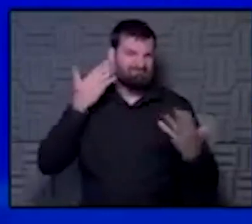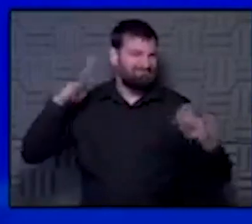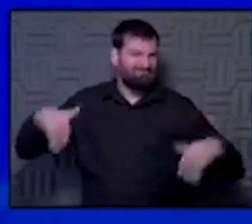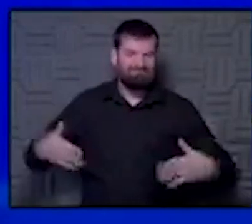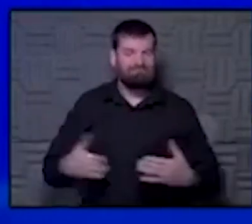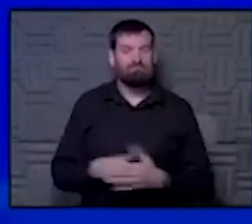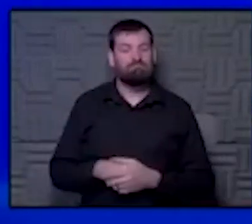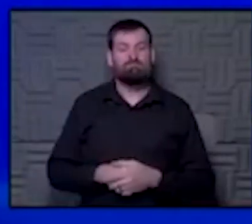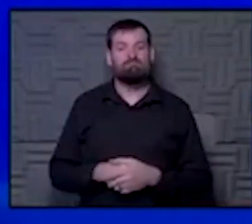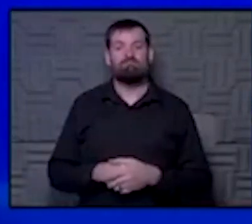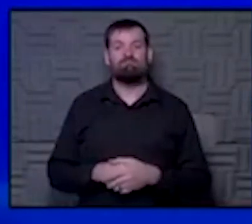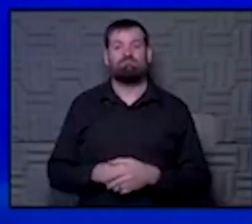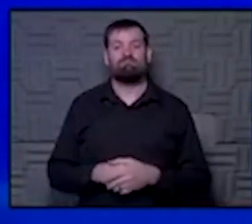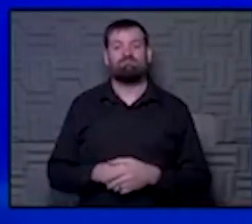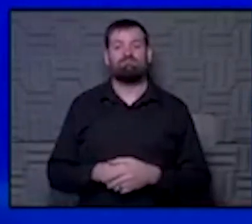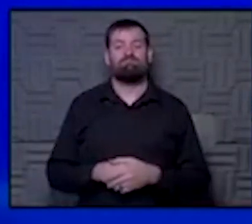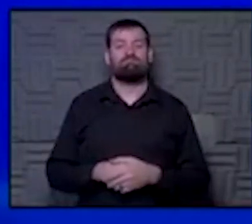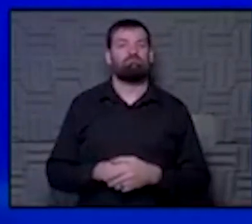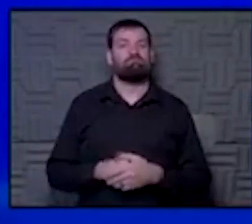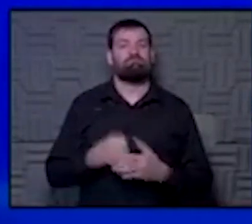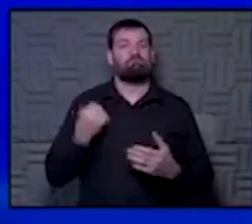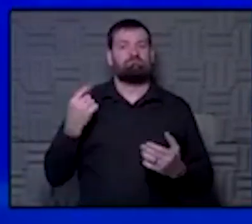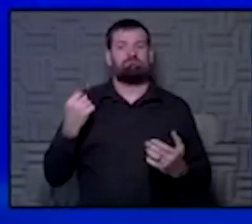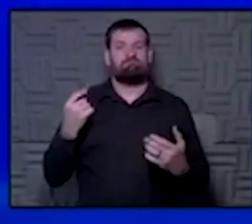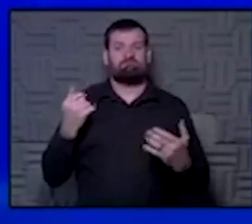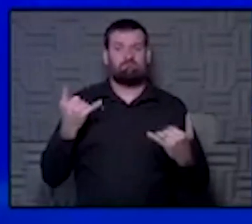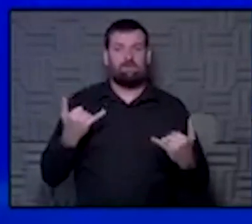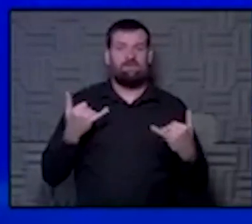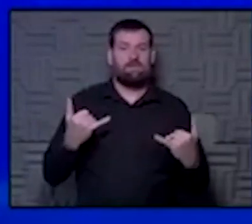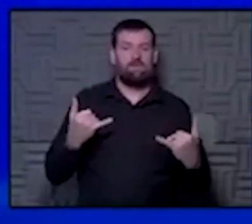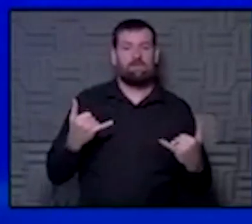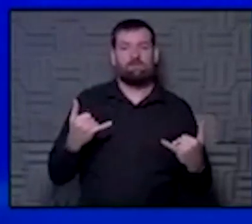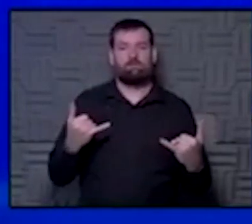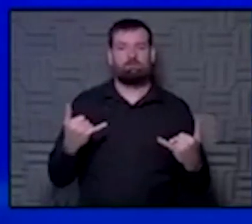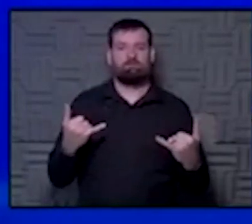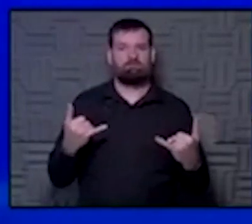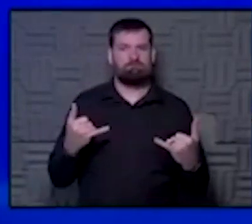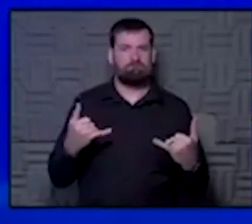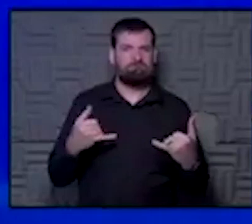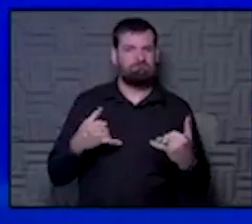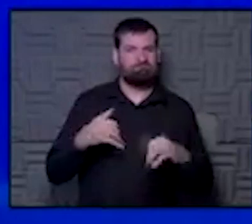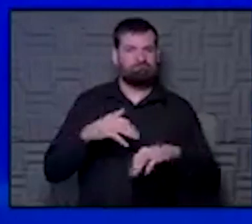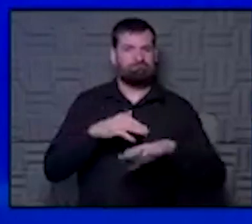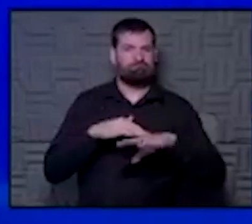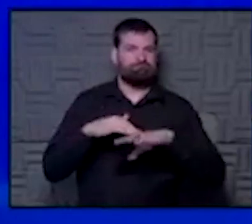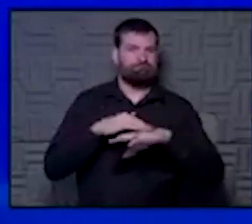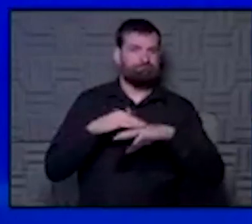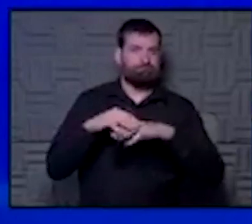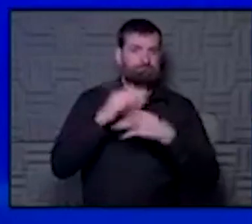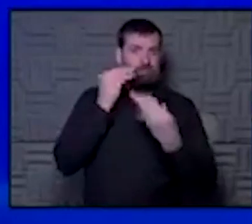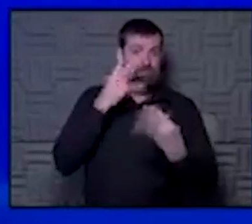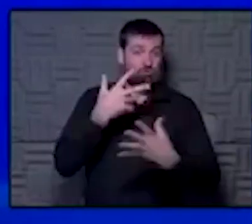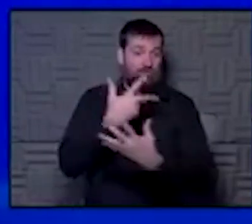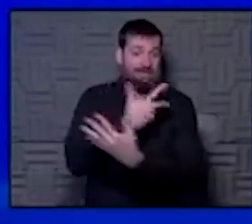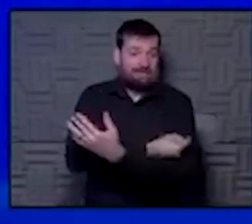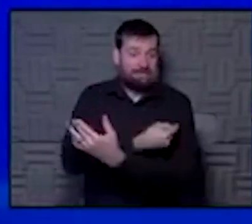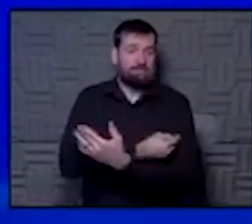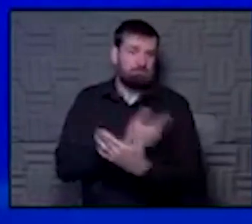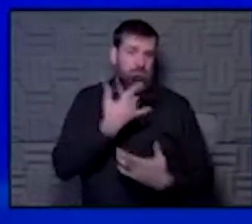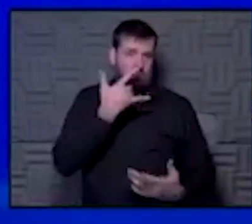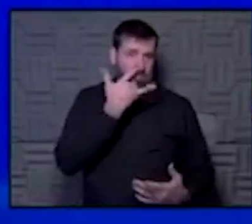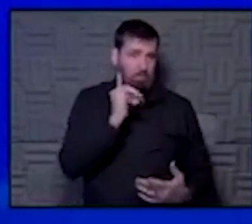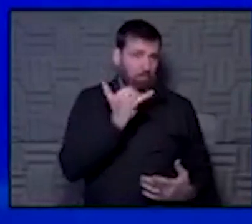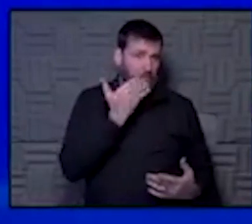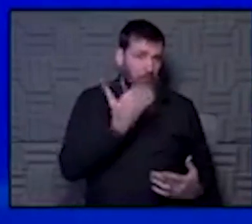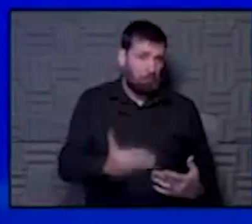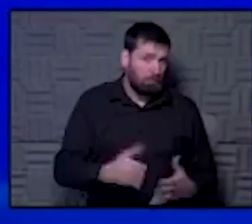The drumbeat, the very soft drumbeat that we're hearing, is that the preliminary data on vaccines look pretty good.